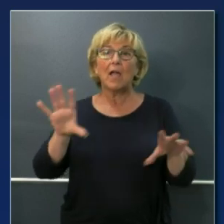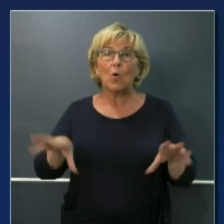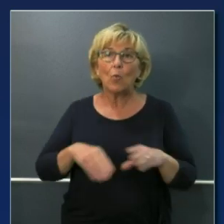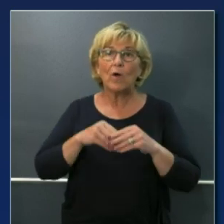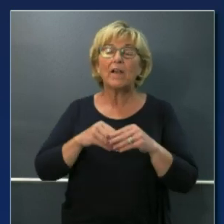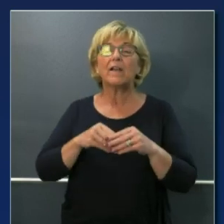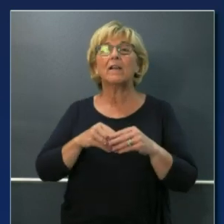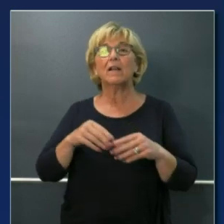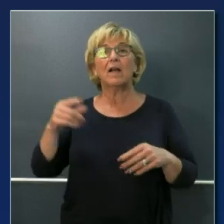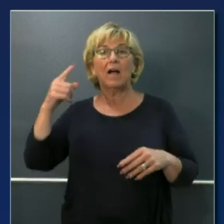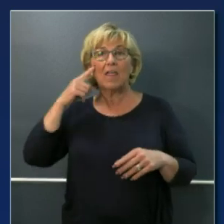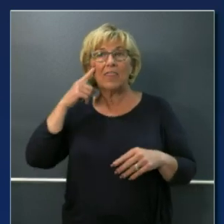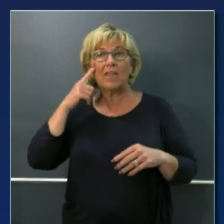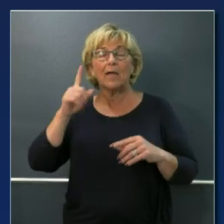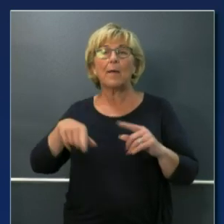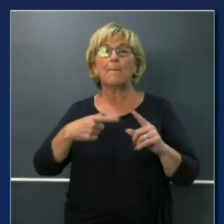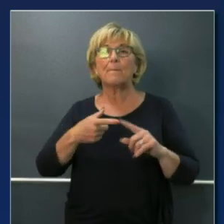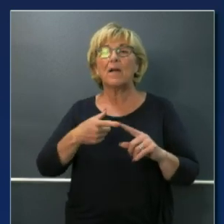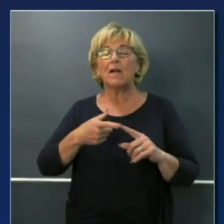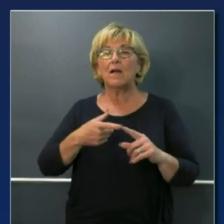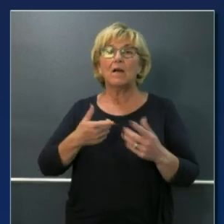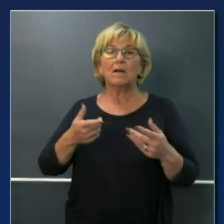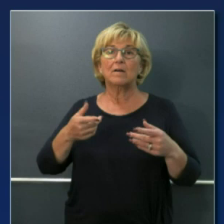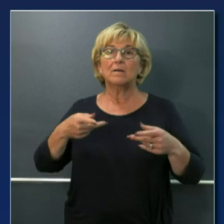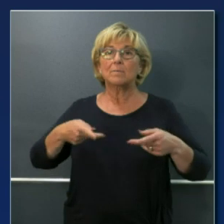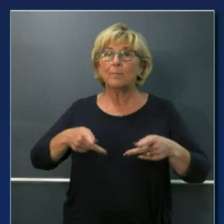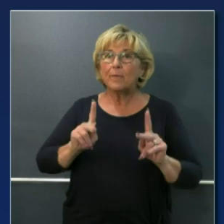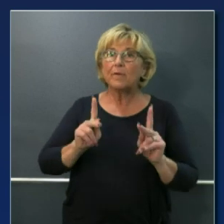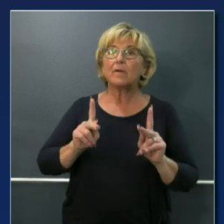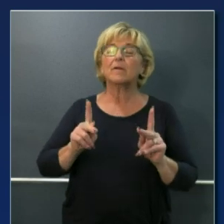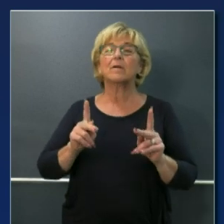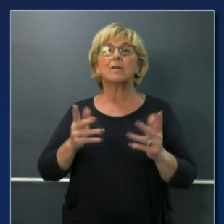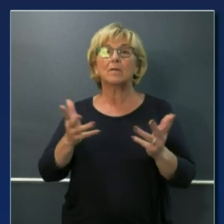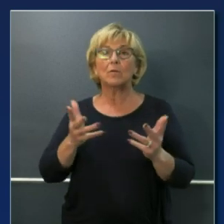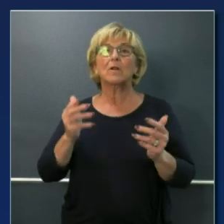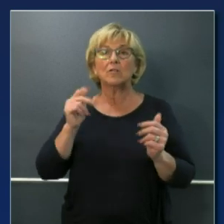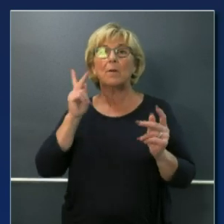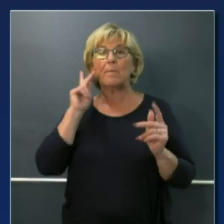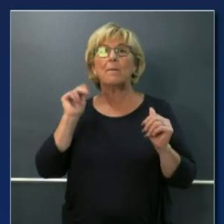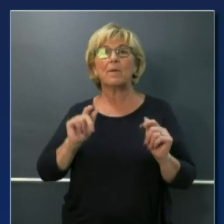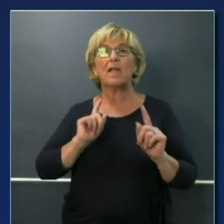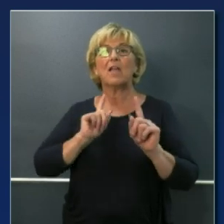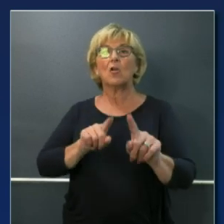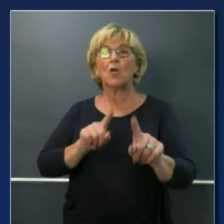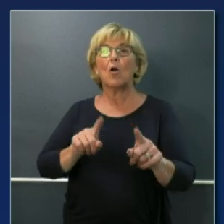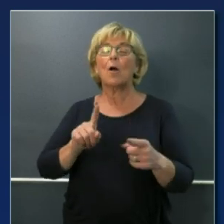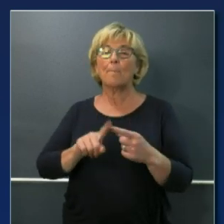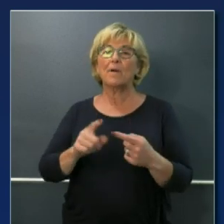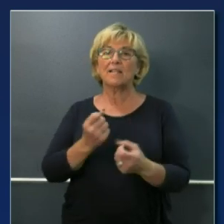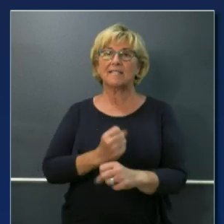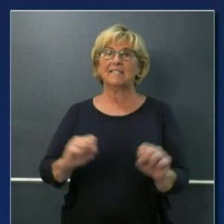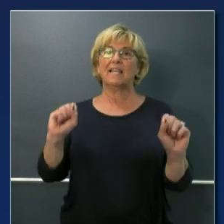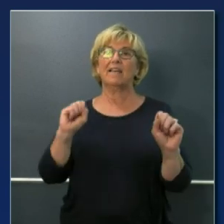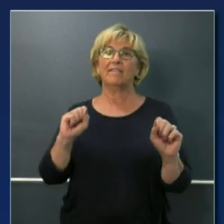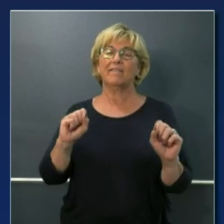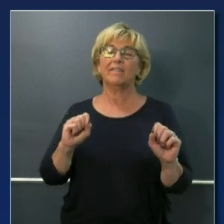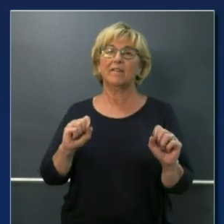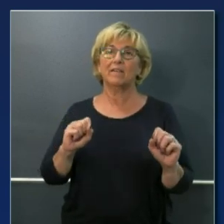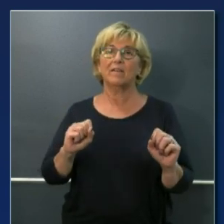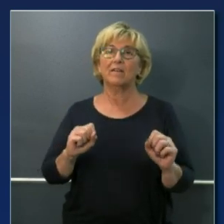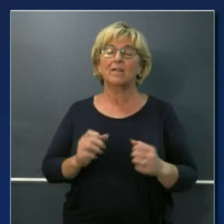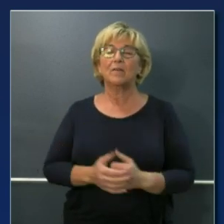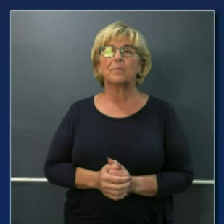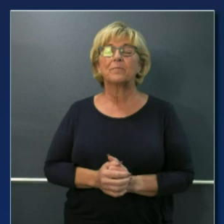And we'll need to think carefully about what kinds of provisions can be put in place so that people can join, but in a way that doesn't expose them to increased risk